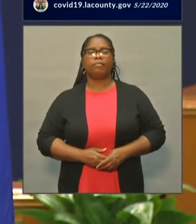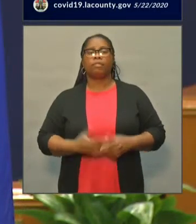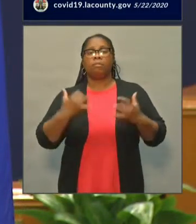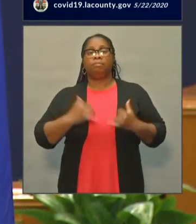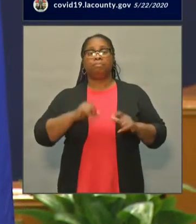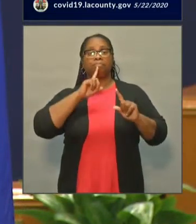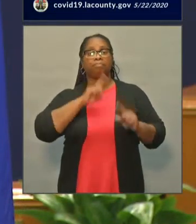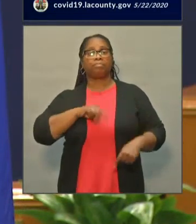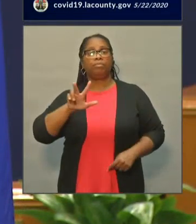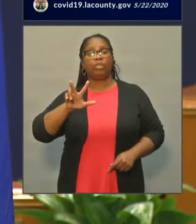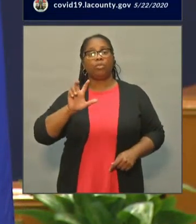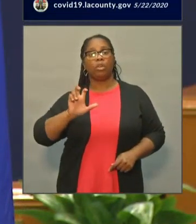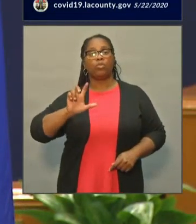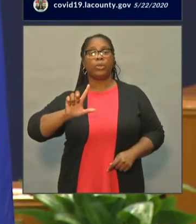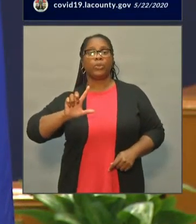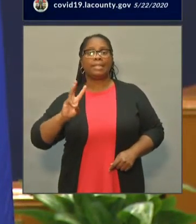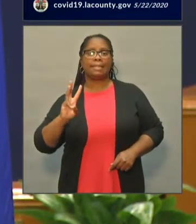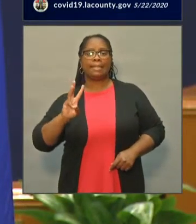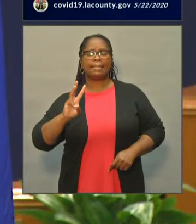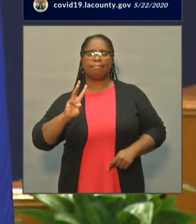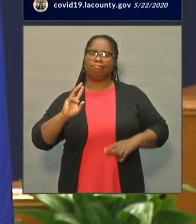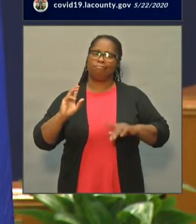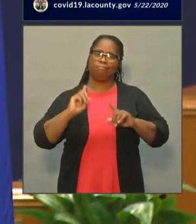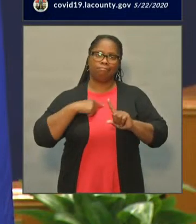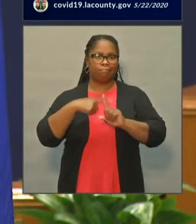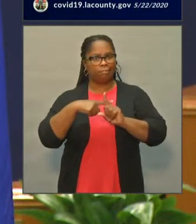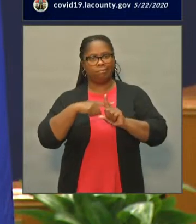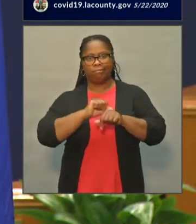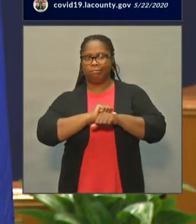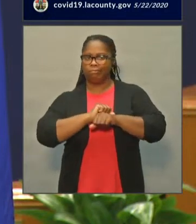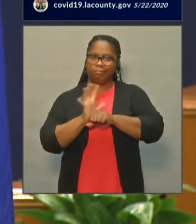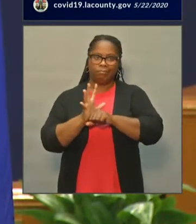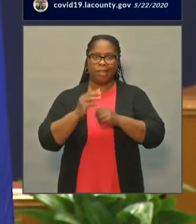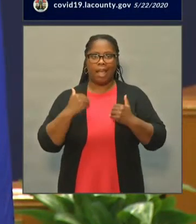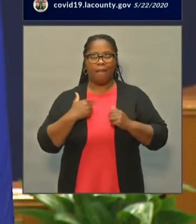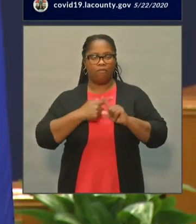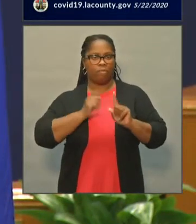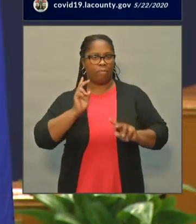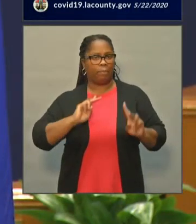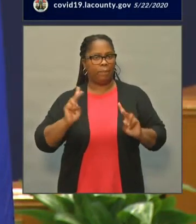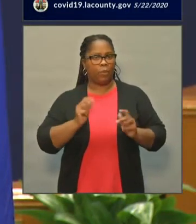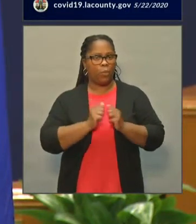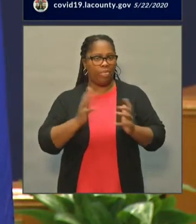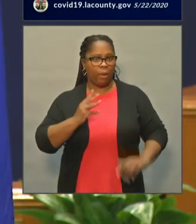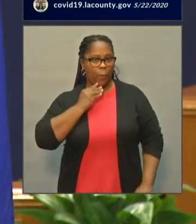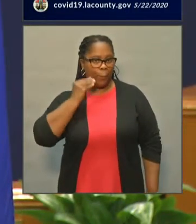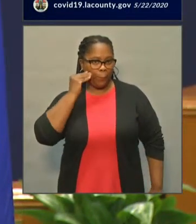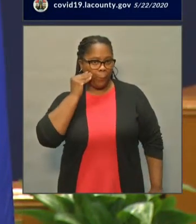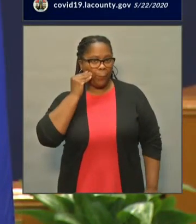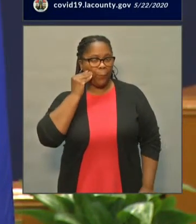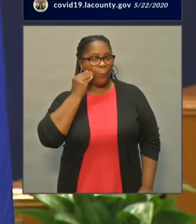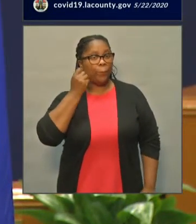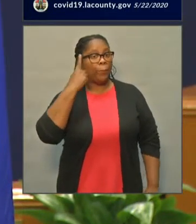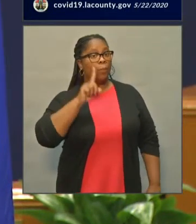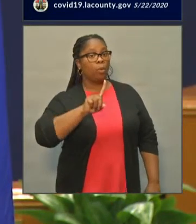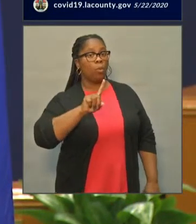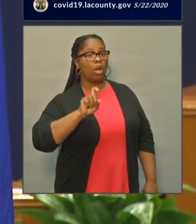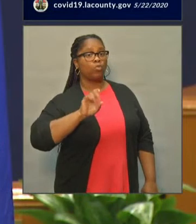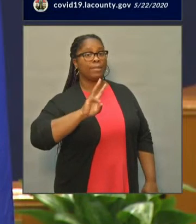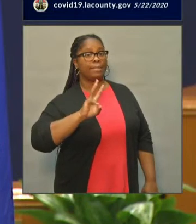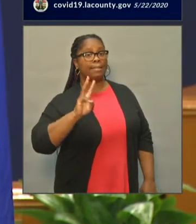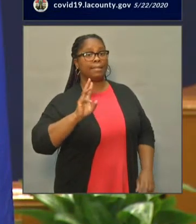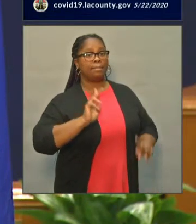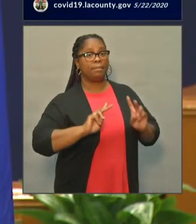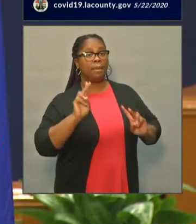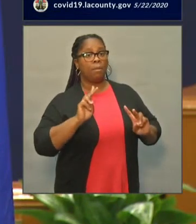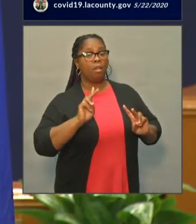reporting 326 confirmed cases among people experiencing homelessness. 166 people who were